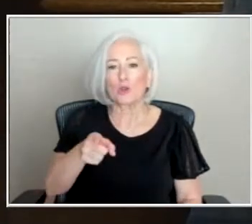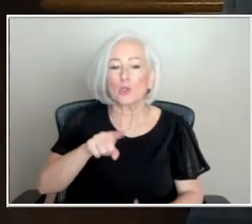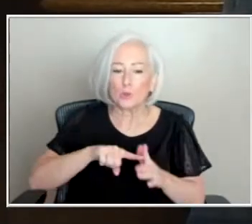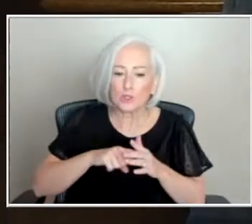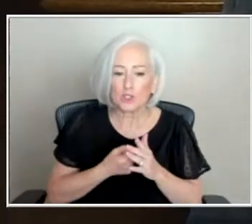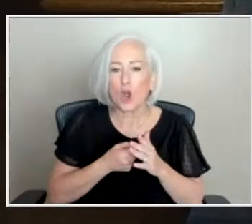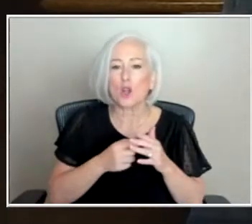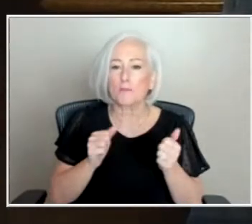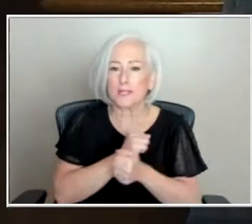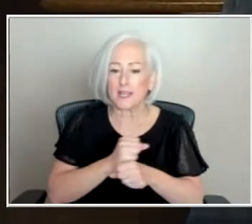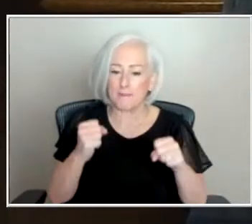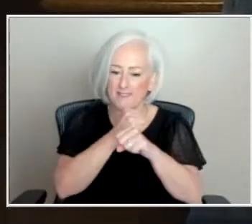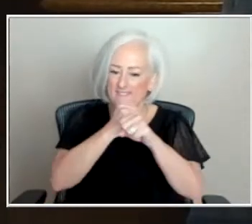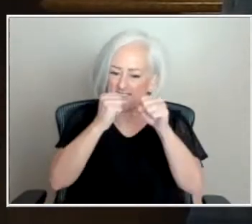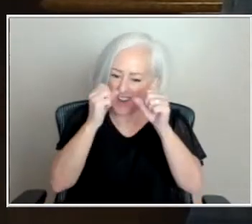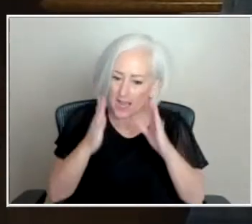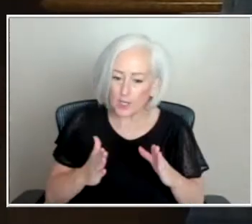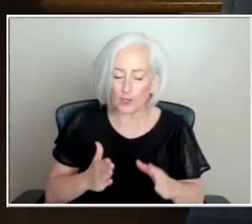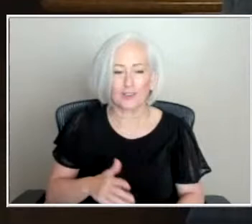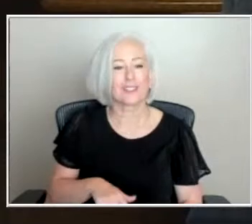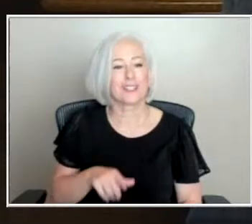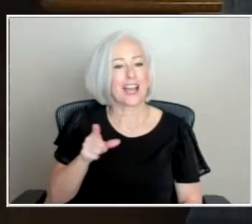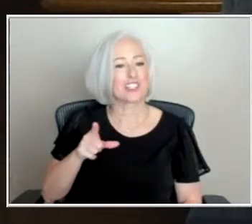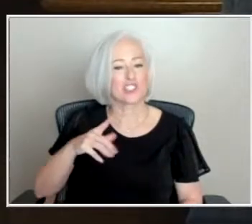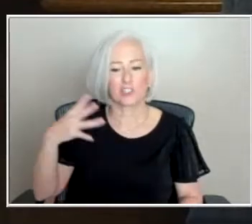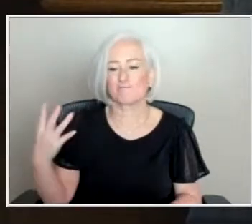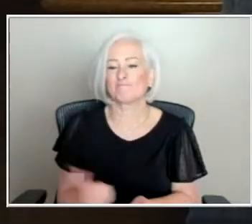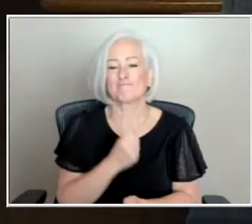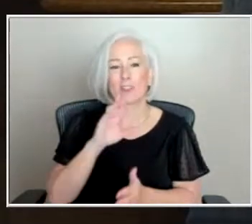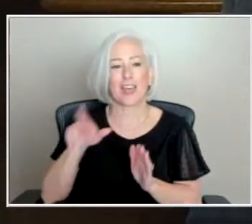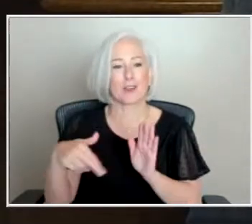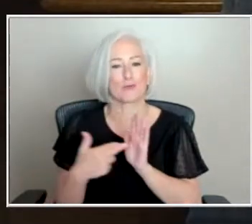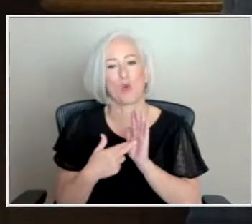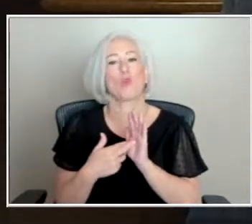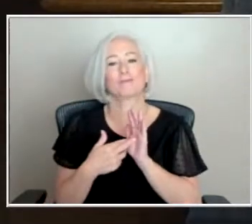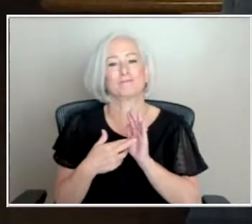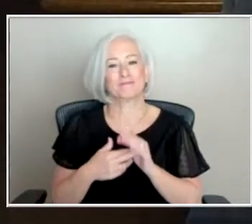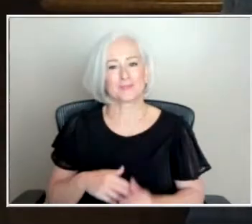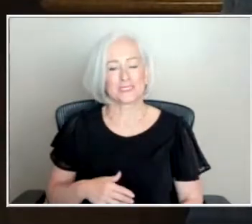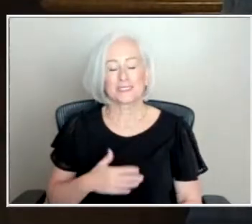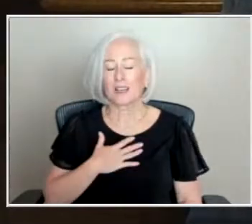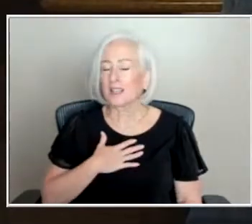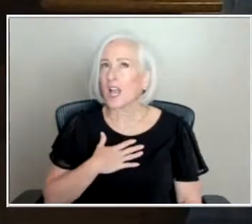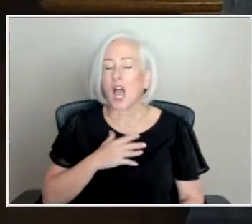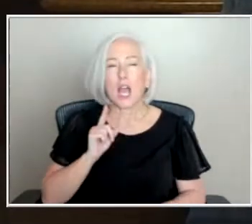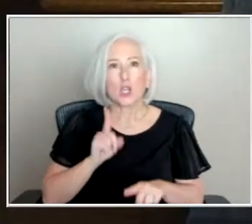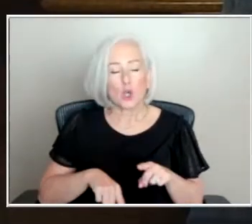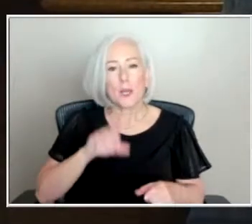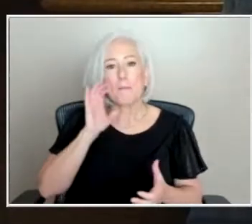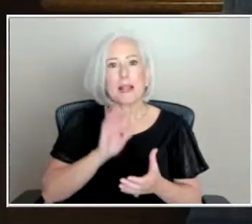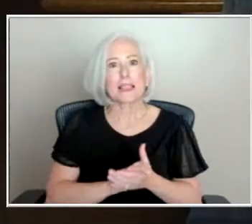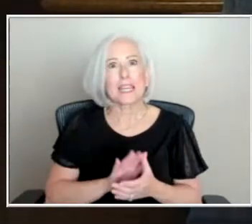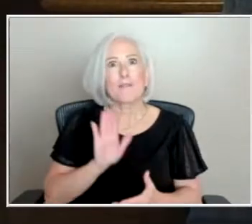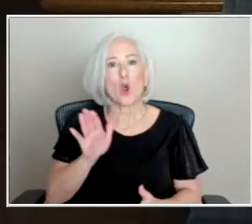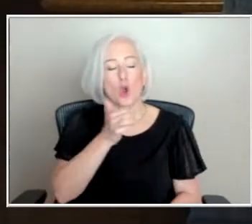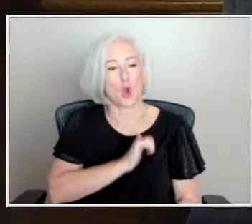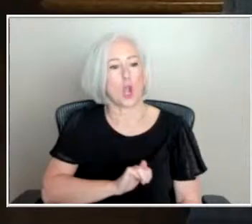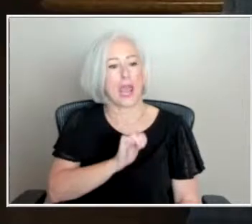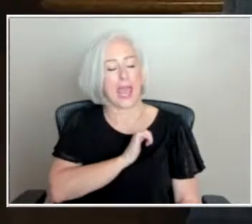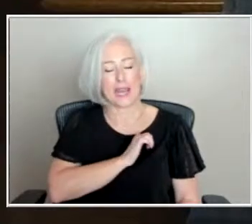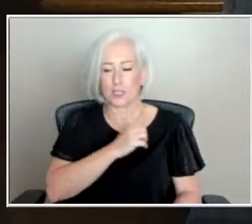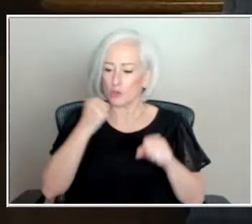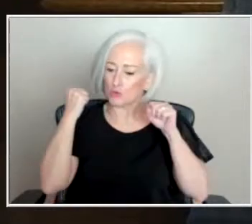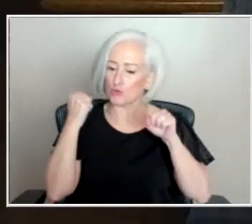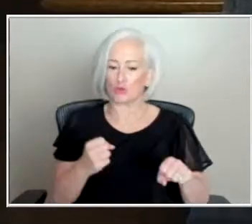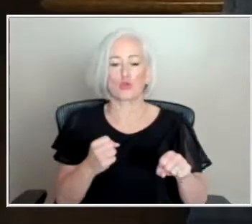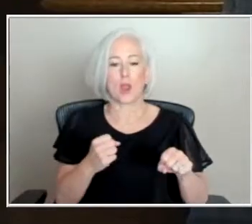a fighter. And that's exactly what she did. And I'll tell you what, I could not believe how strong her attitude was, how